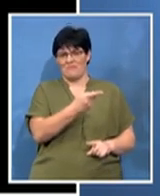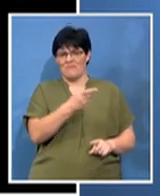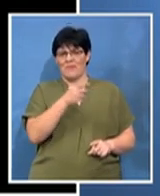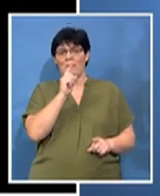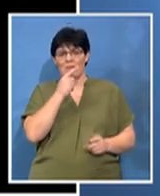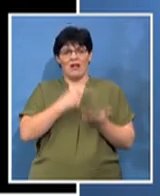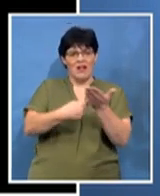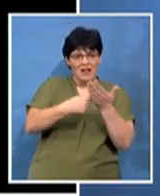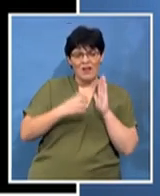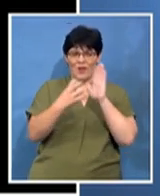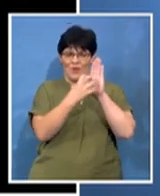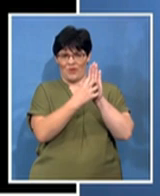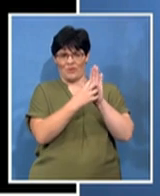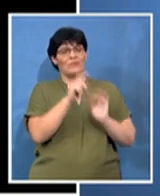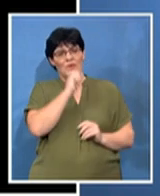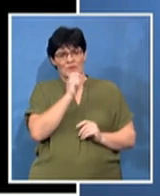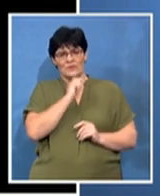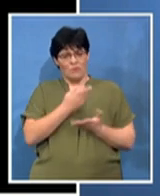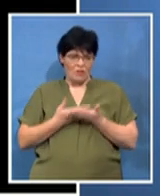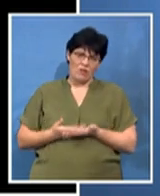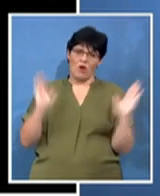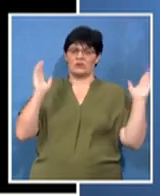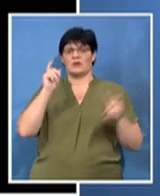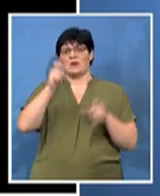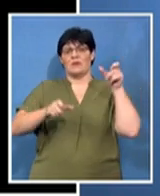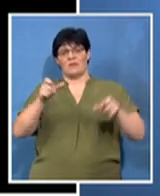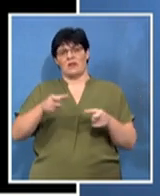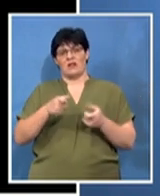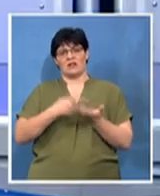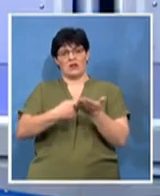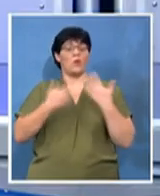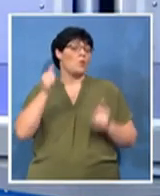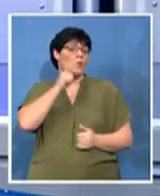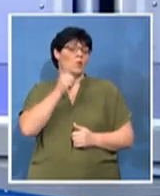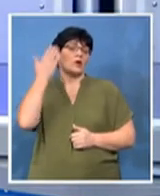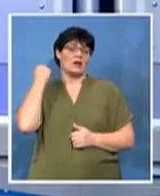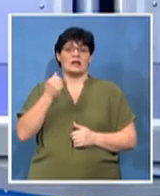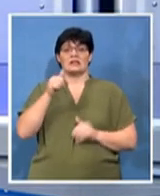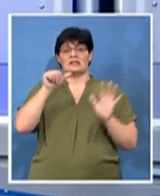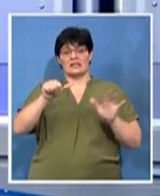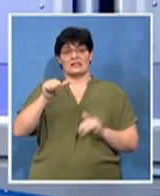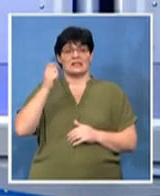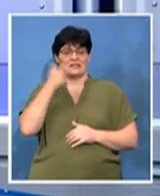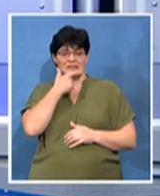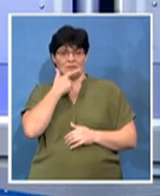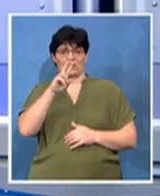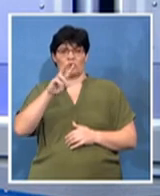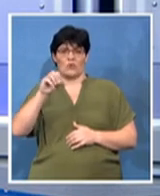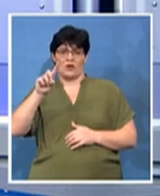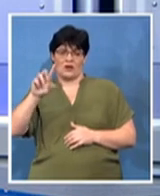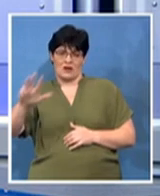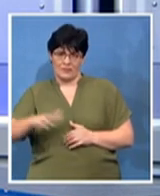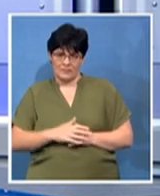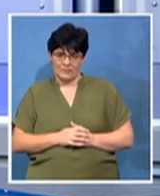launched the People's Dialogue on the 6th of December in 2019. Lerato, talk to us about the Heraldry Act and